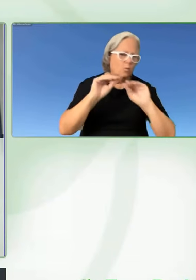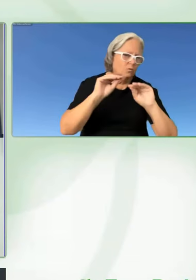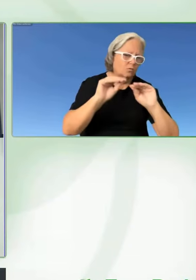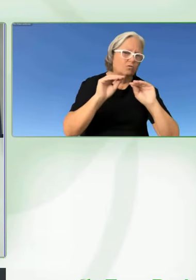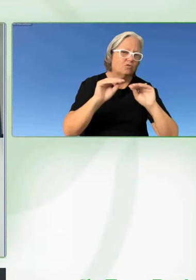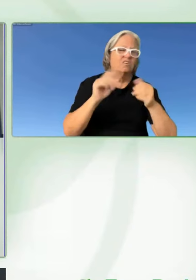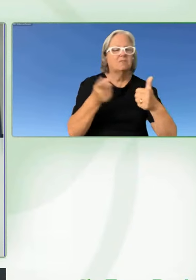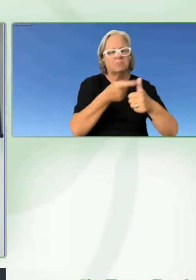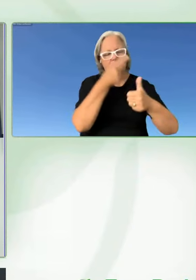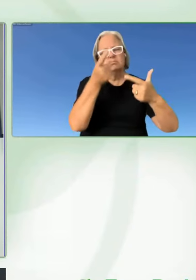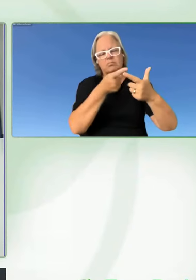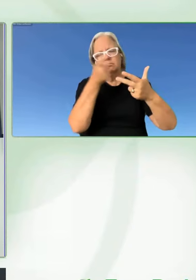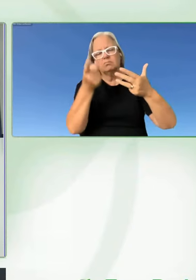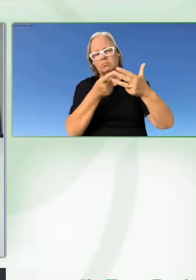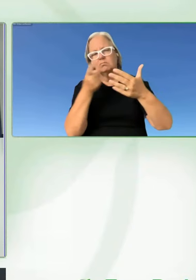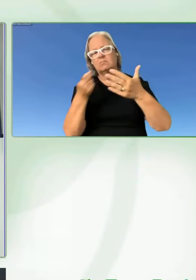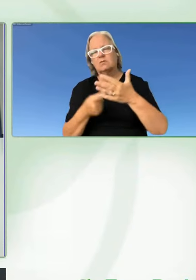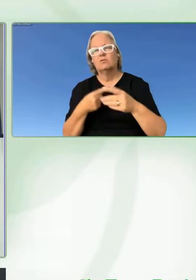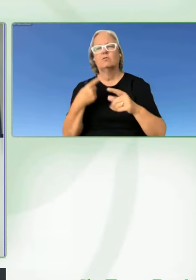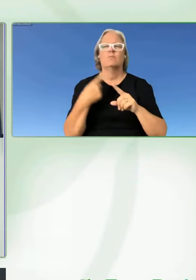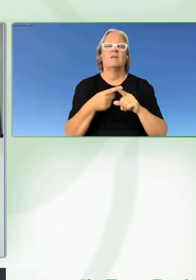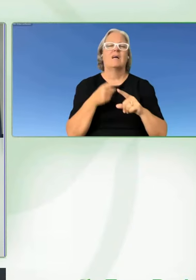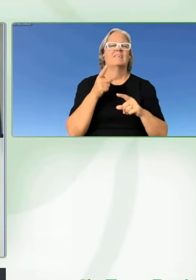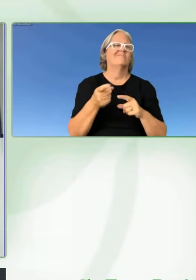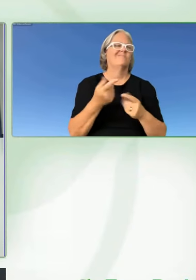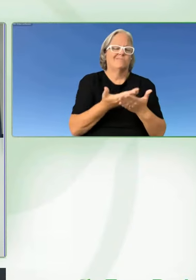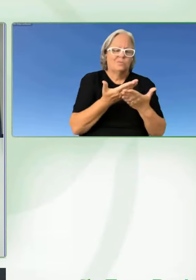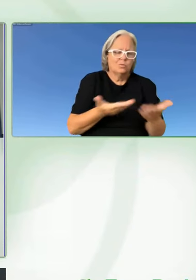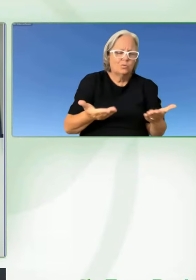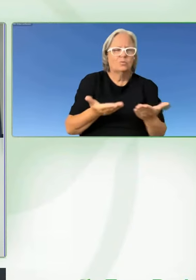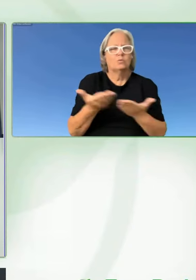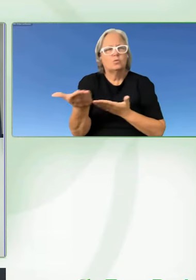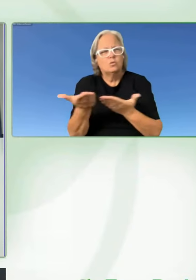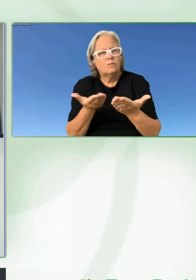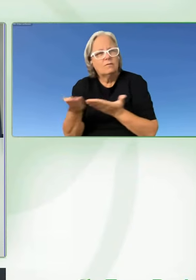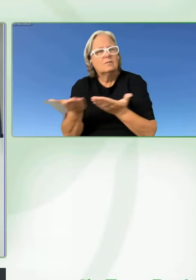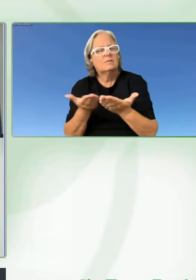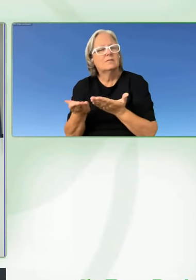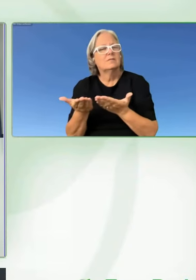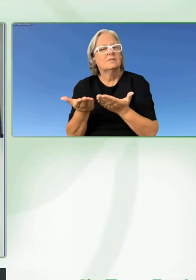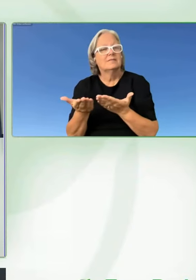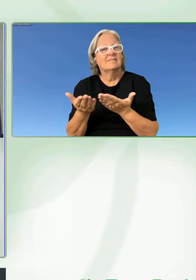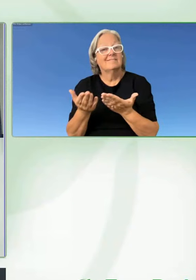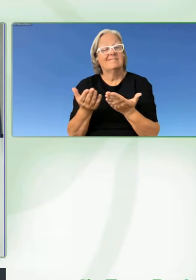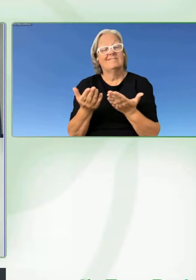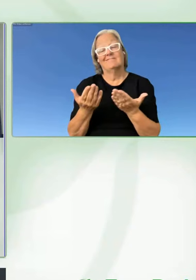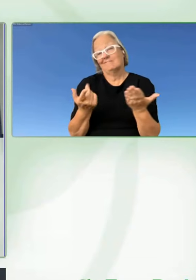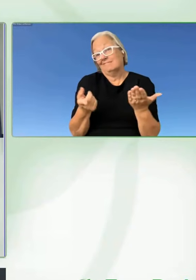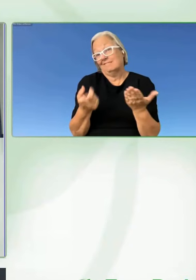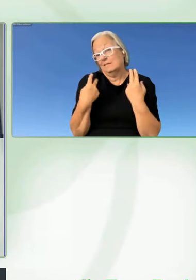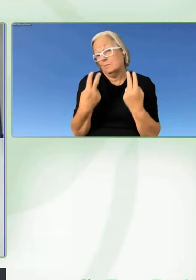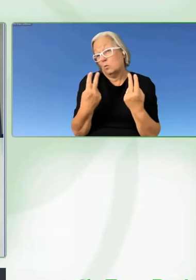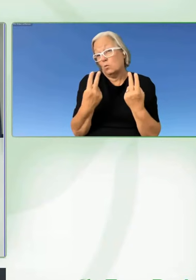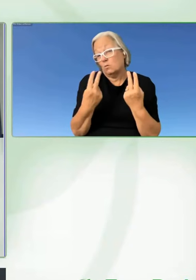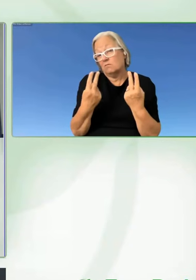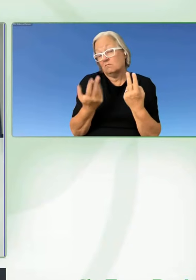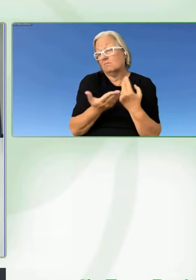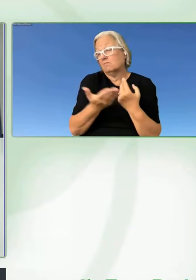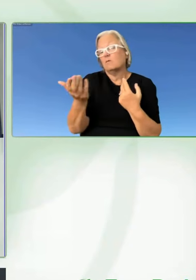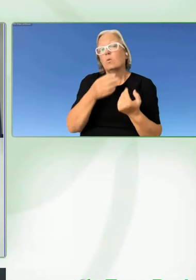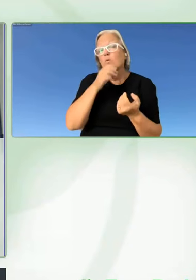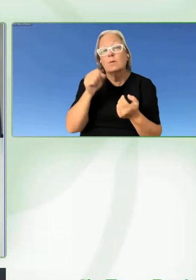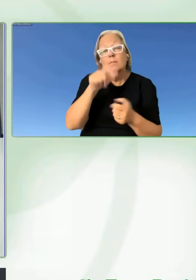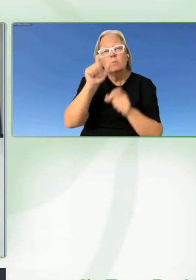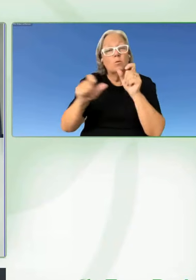to goods and services, including a very important topic for all the persons with disabilities, which